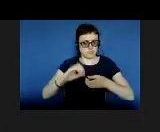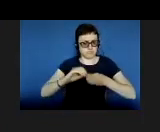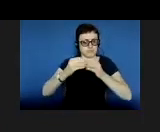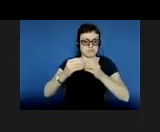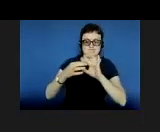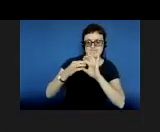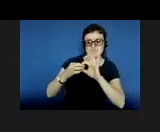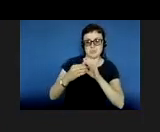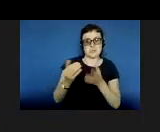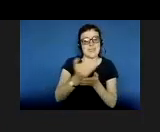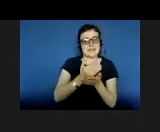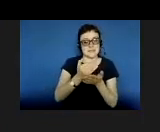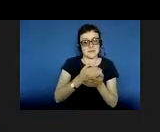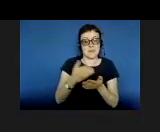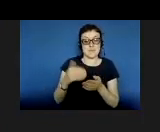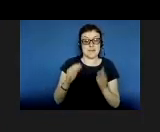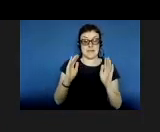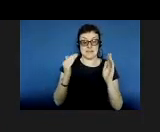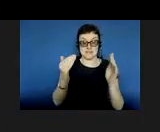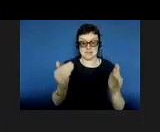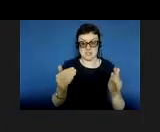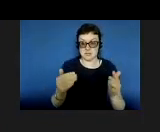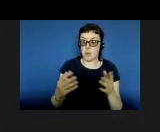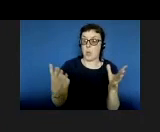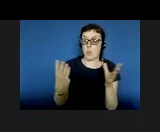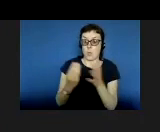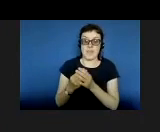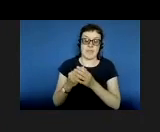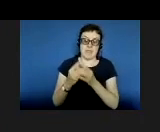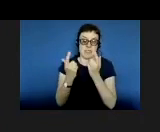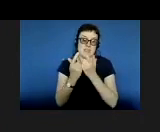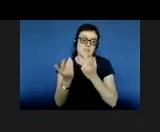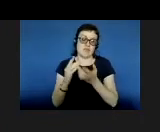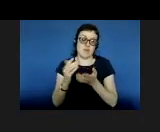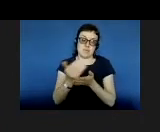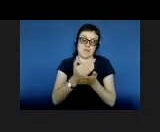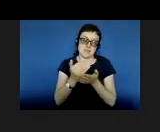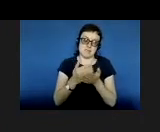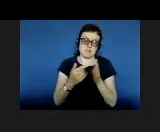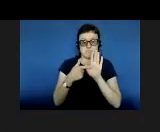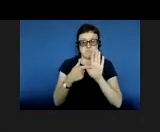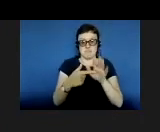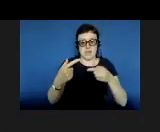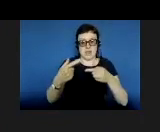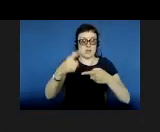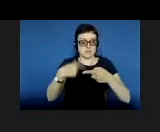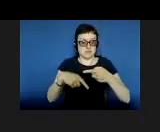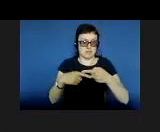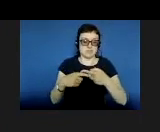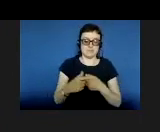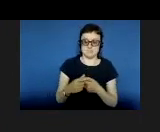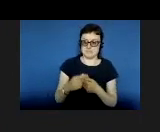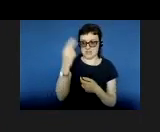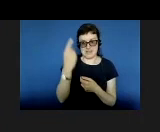those responses were exhibited alongside works from the collection throughout last year in exhibitions that were all curated by the artists